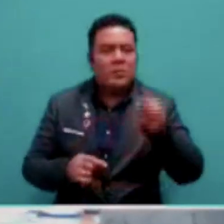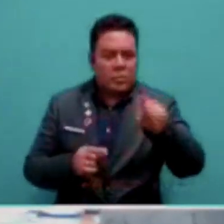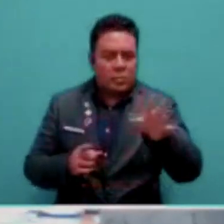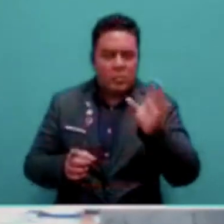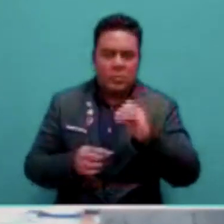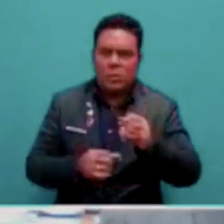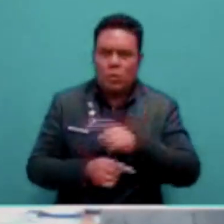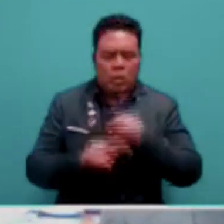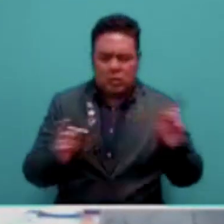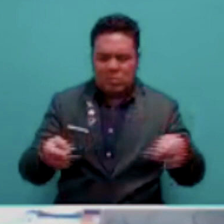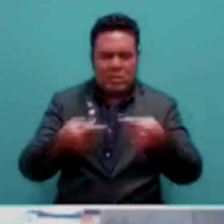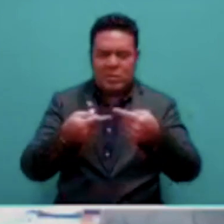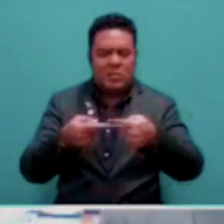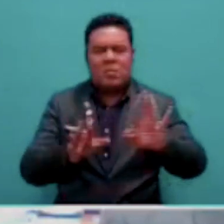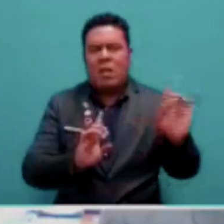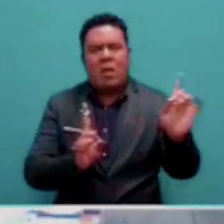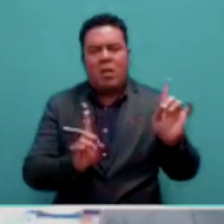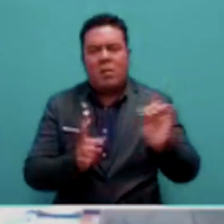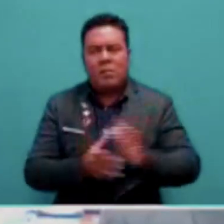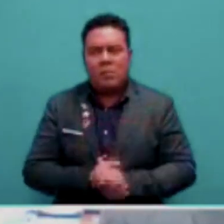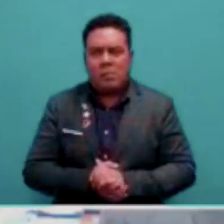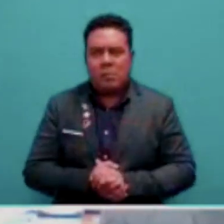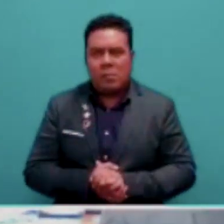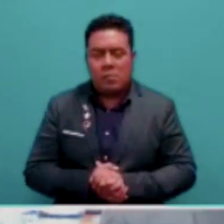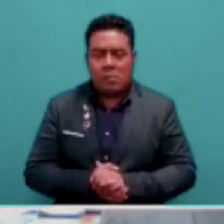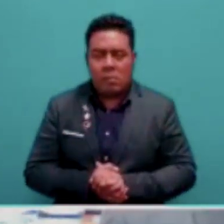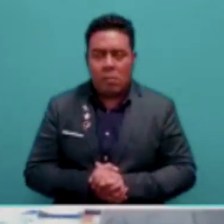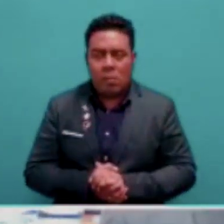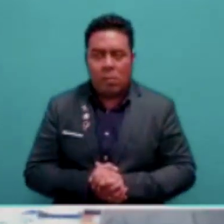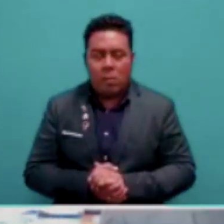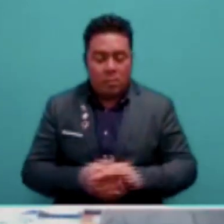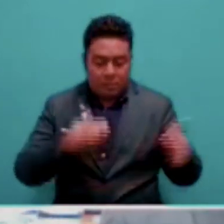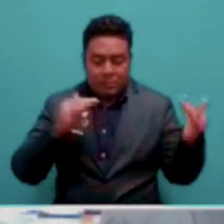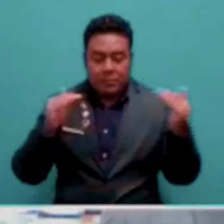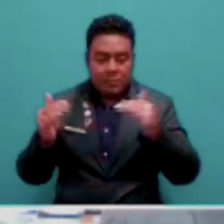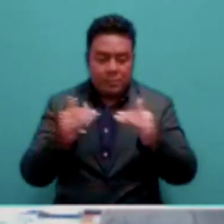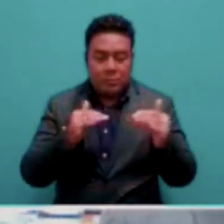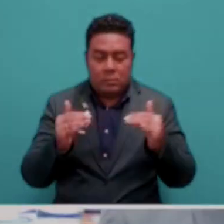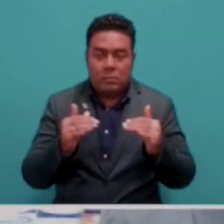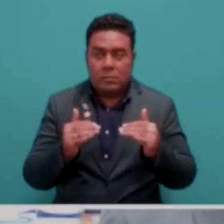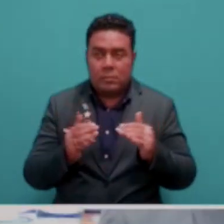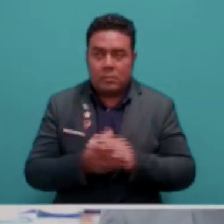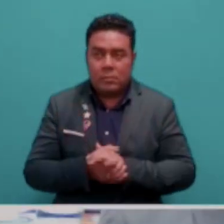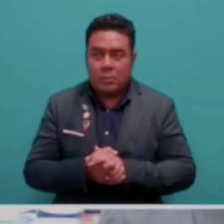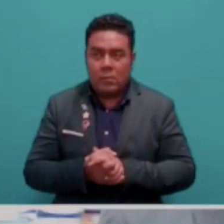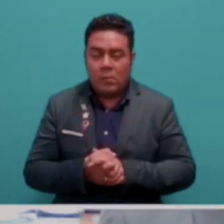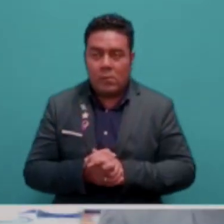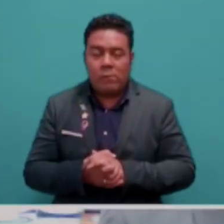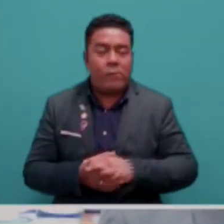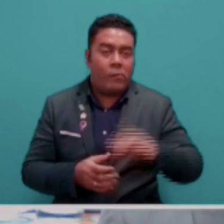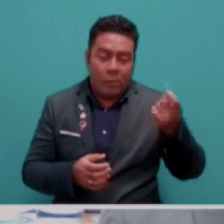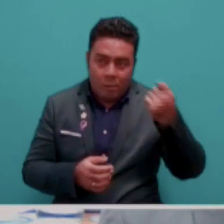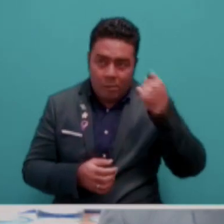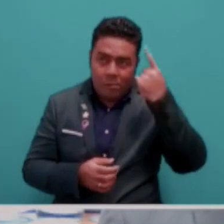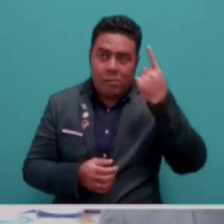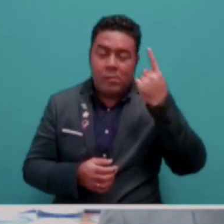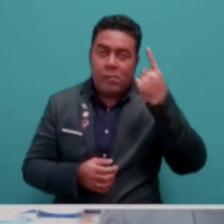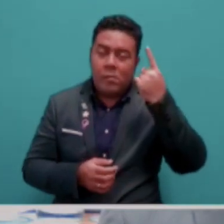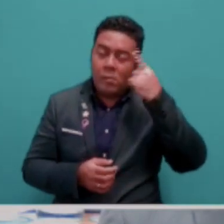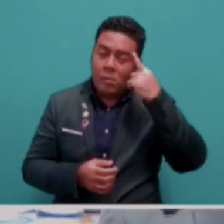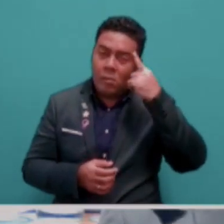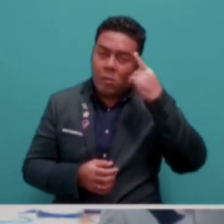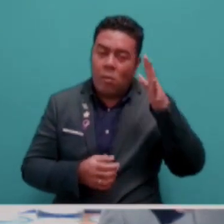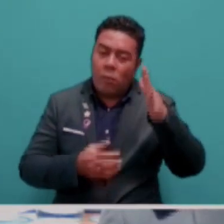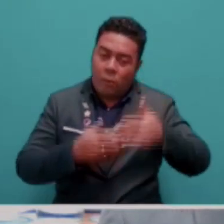prerogative. We are not against it. Because in terms of fairness as well, it takes into consideration the need to be fair